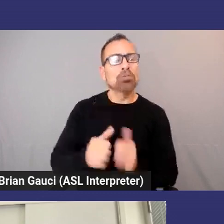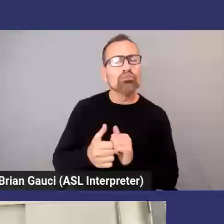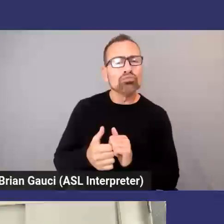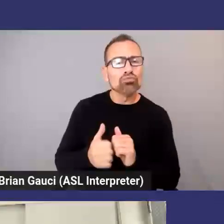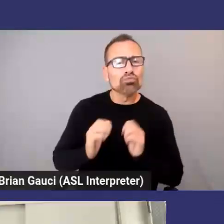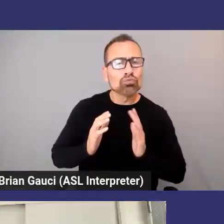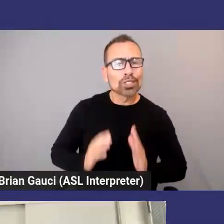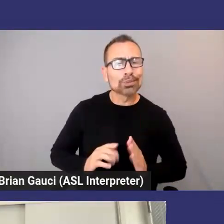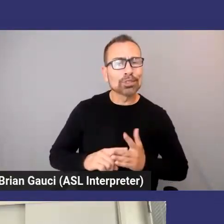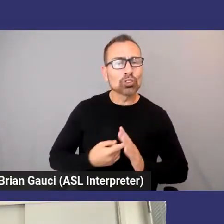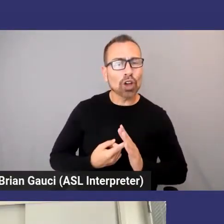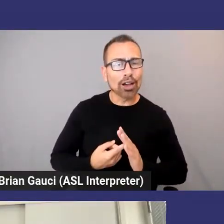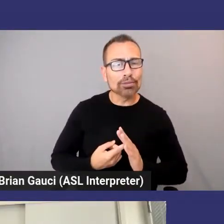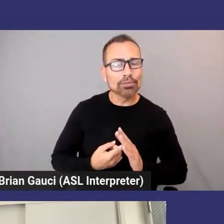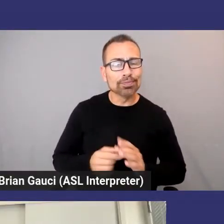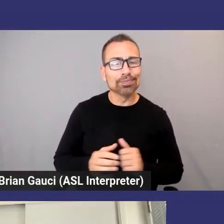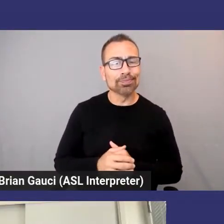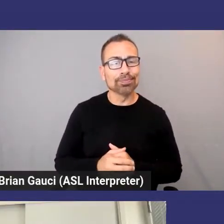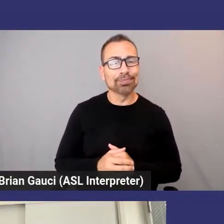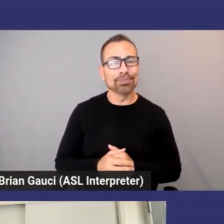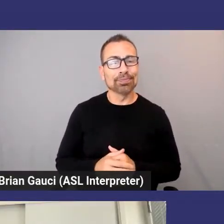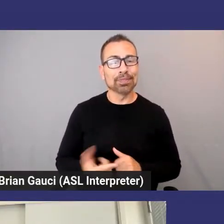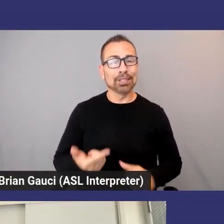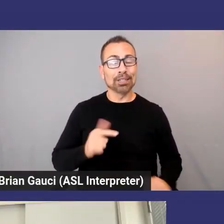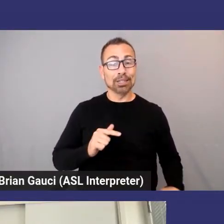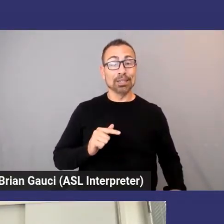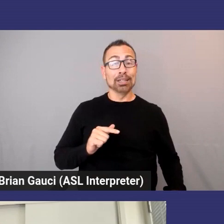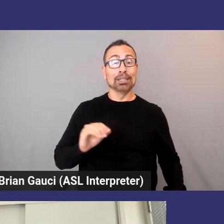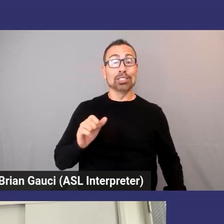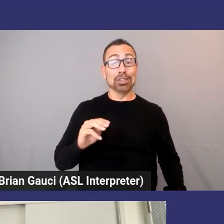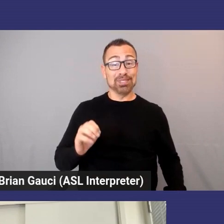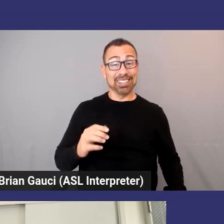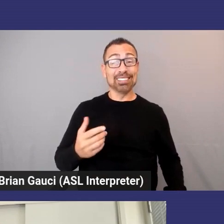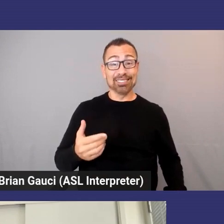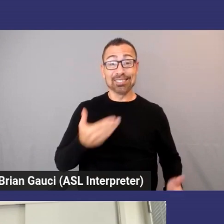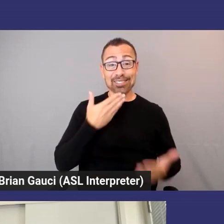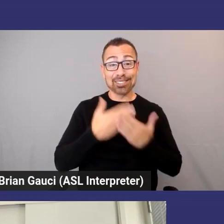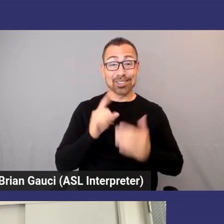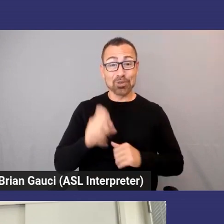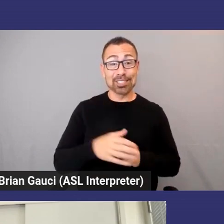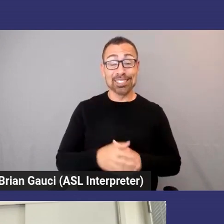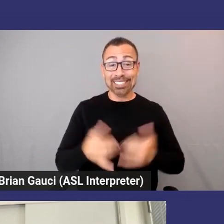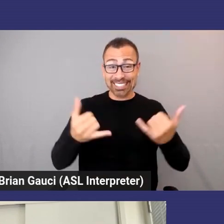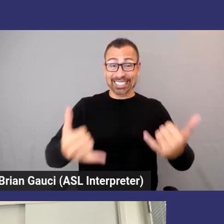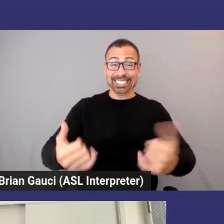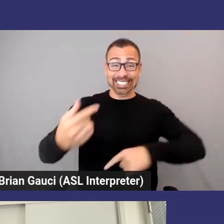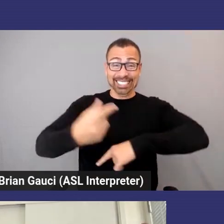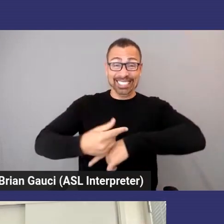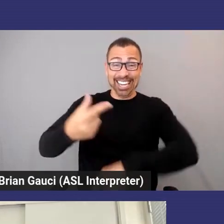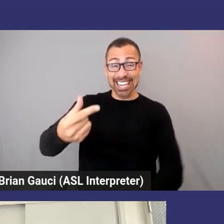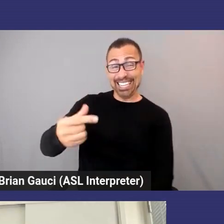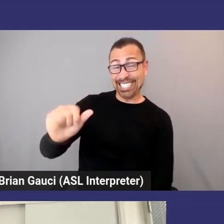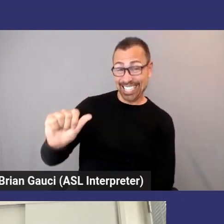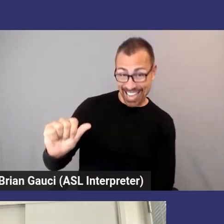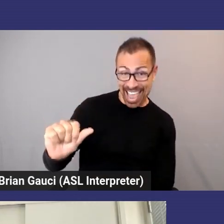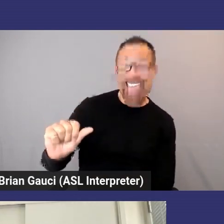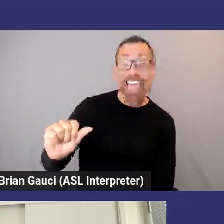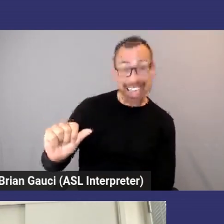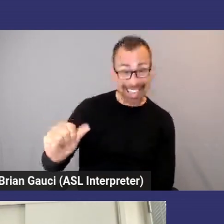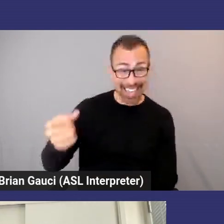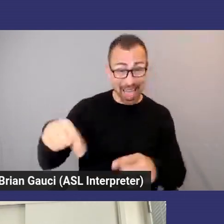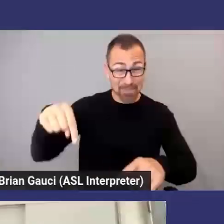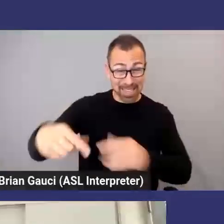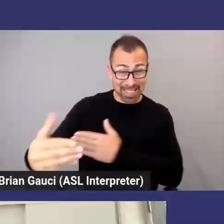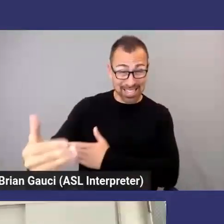Good question. We are GA now. It was today. It was this morning. We had a couple cups of coffee, woke up early, and we pressed the